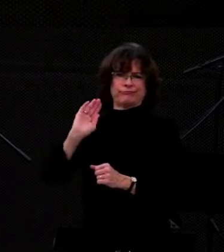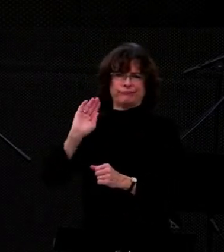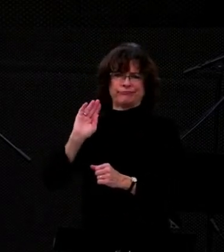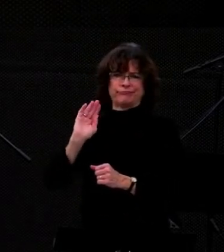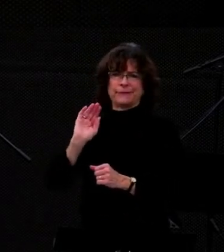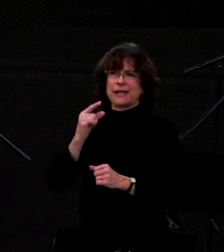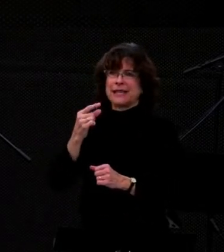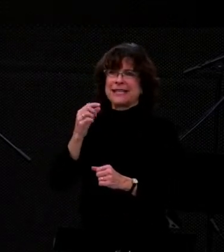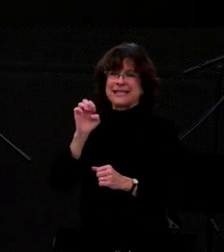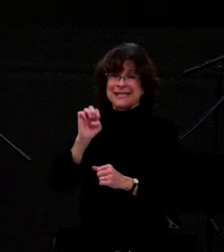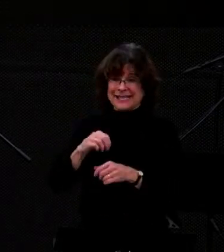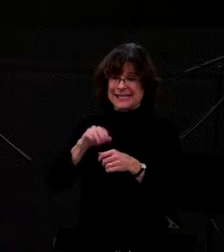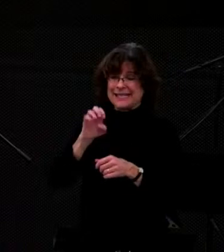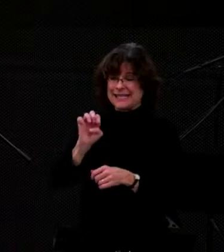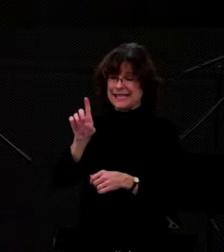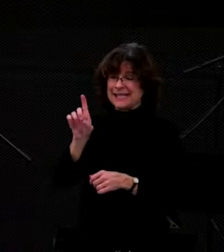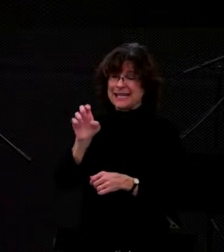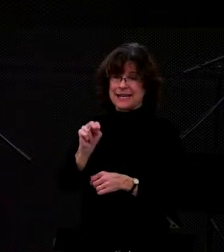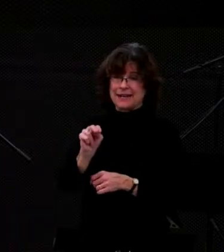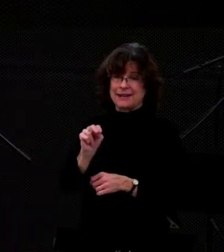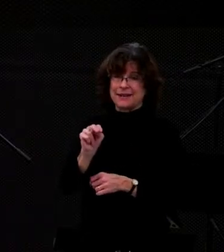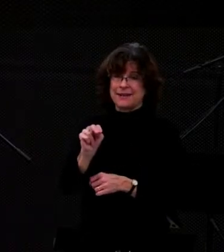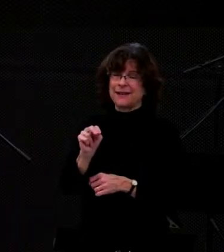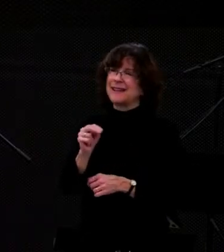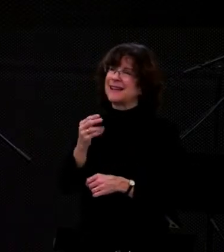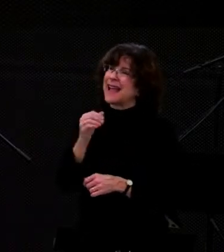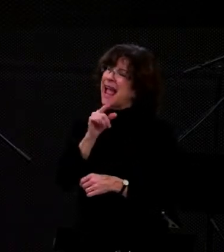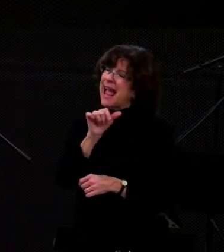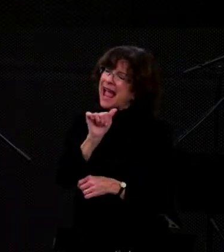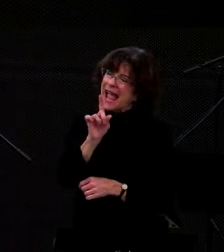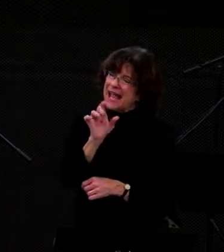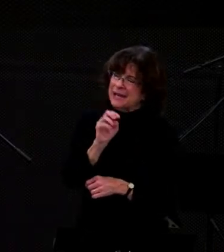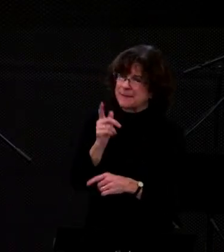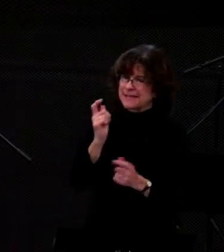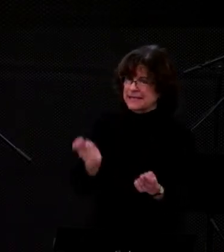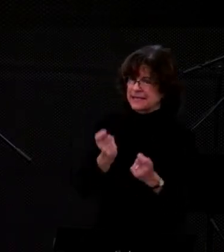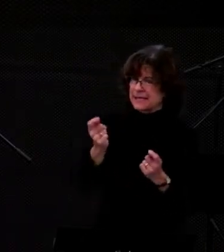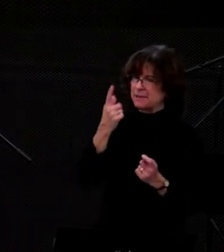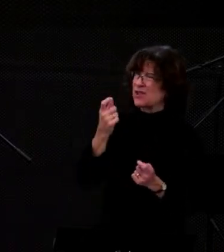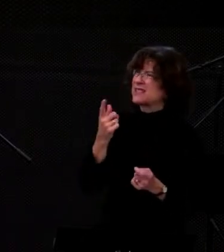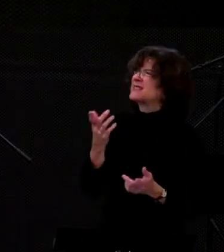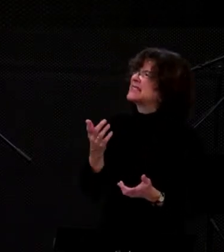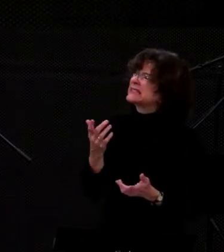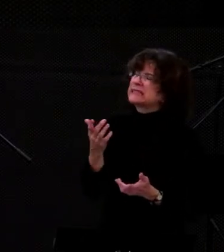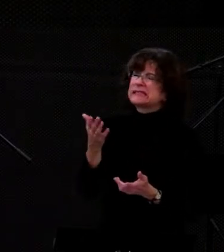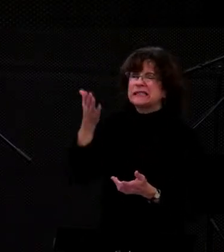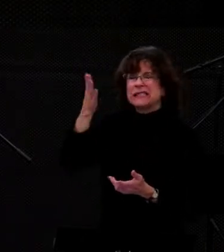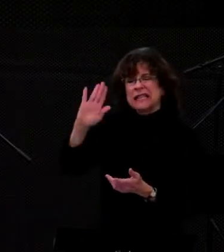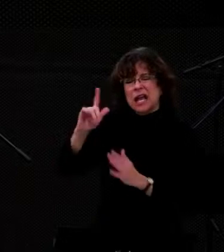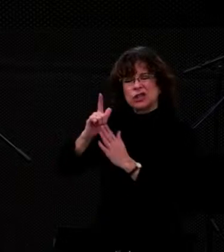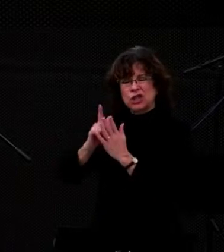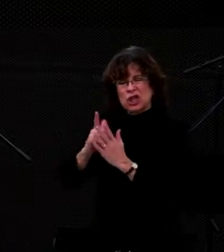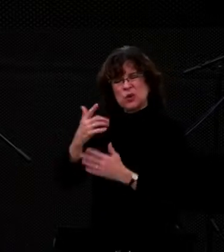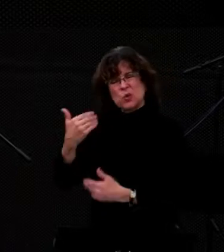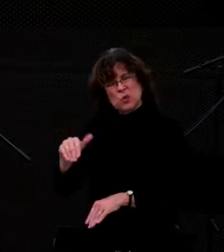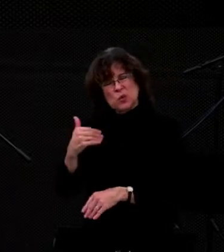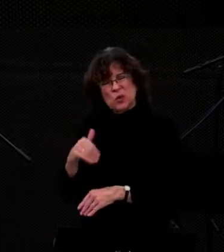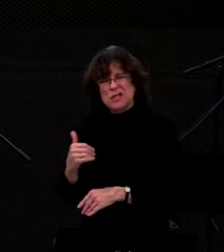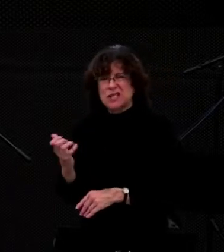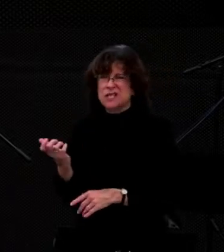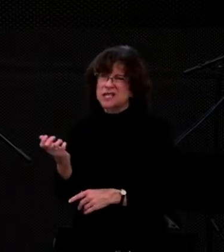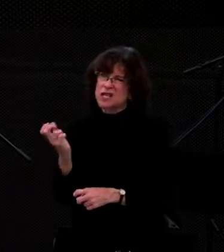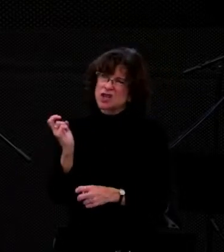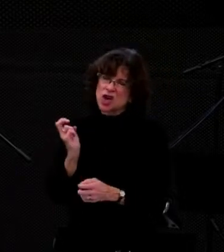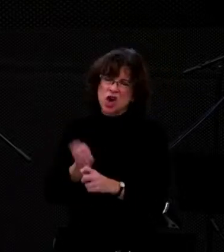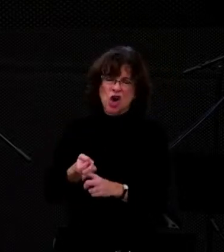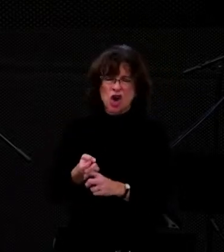sinned because he didn't think that submitting to God's law was the best thing for him. He was tired of being under his rule and reign and